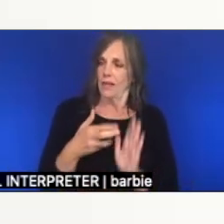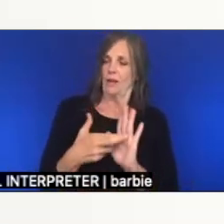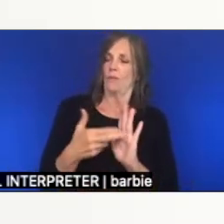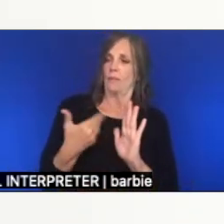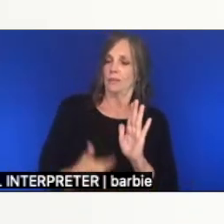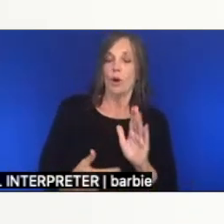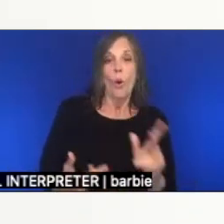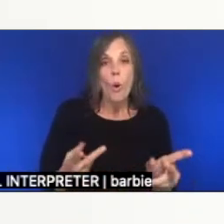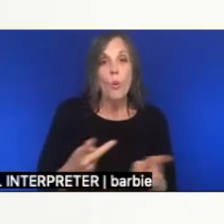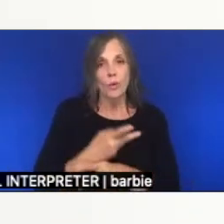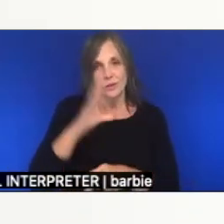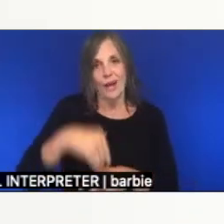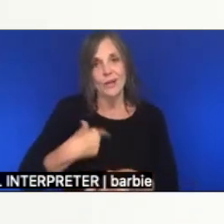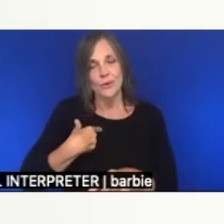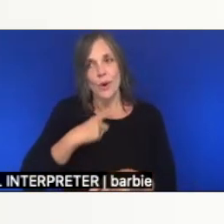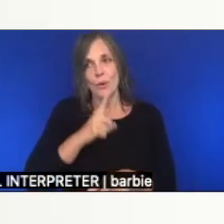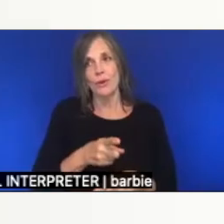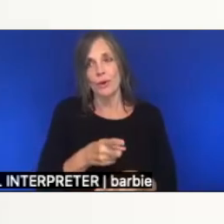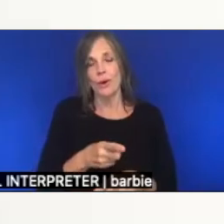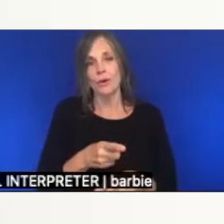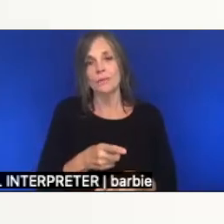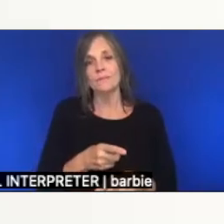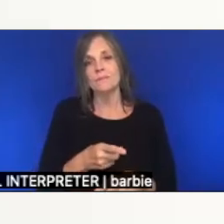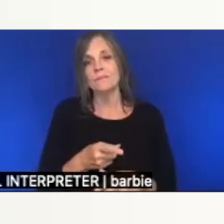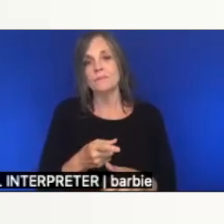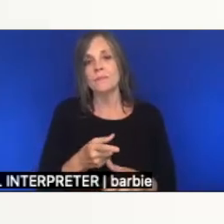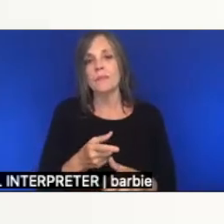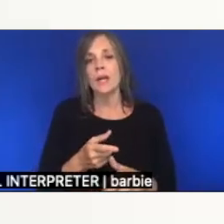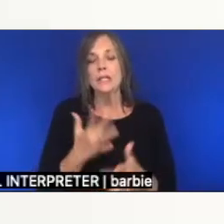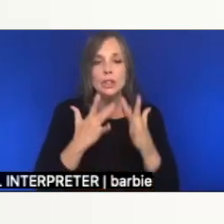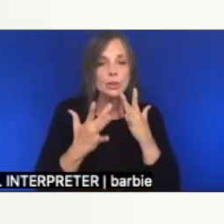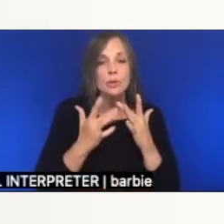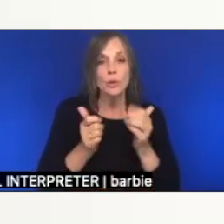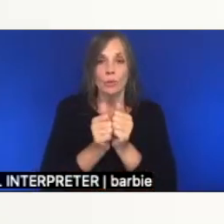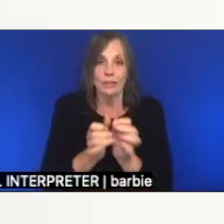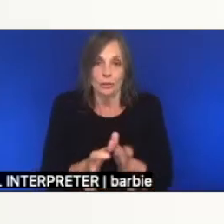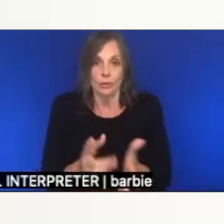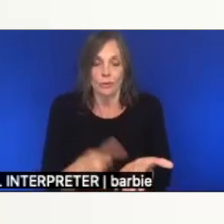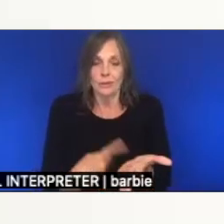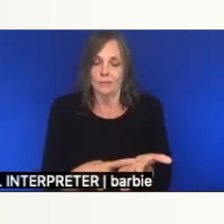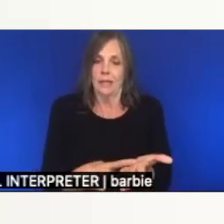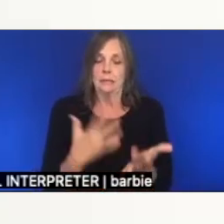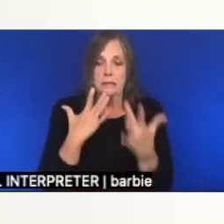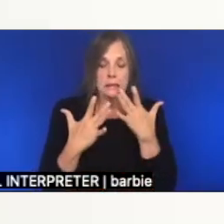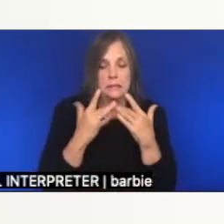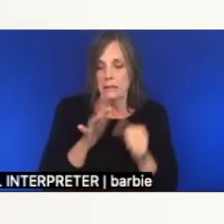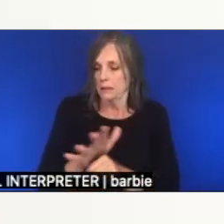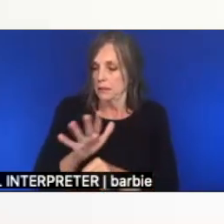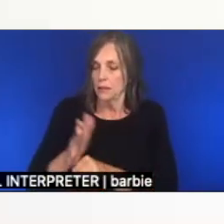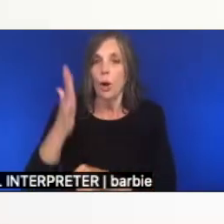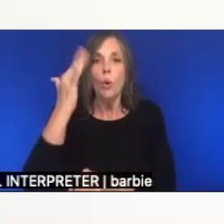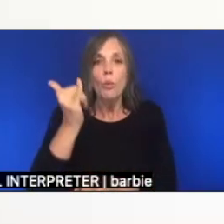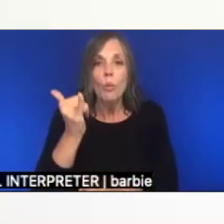worse, like I know that there's shortage at some point with the sign language interpreters. There's shortage because